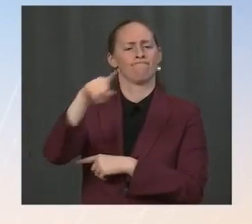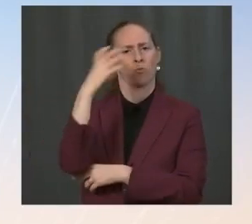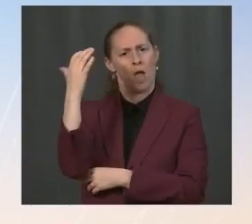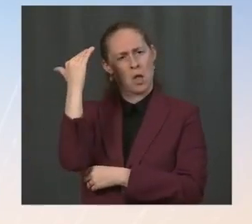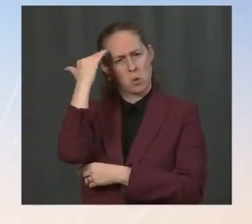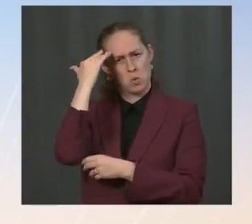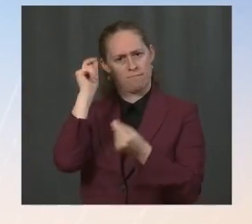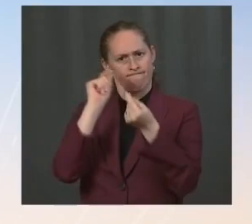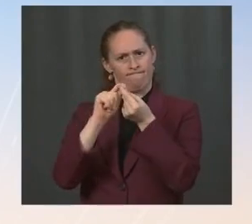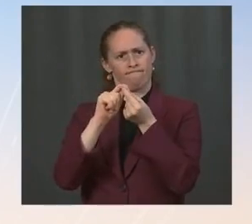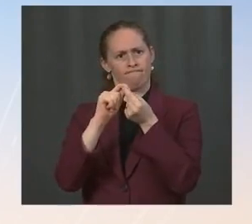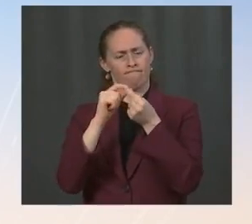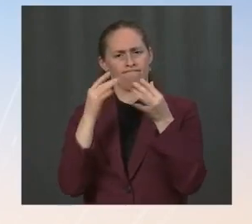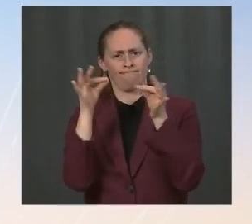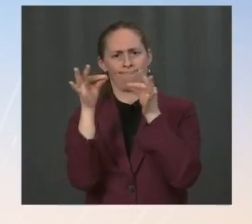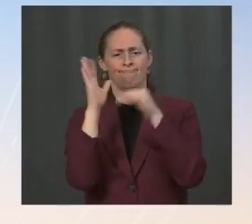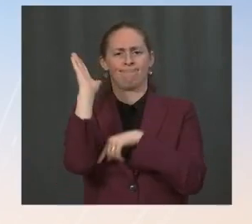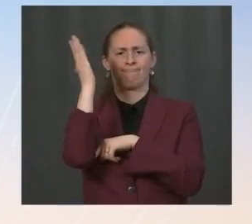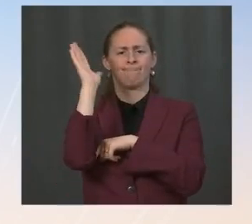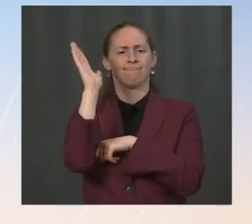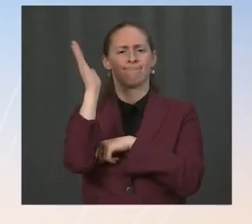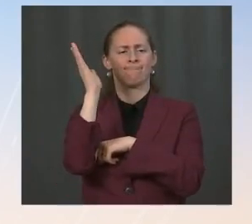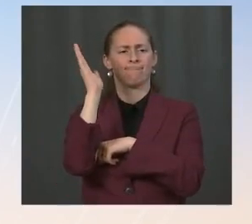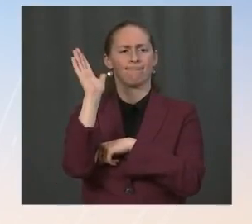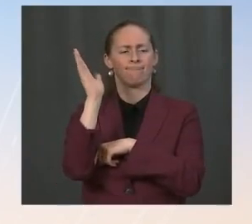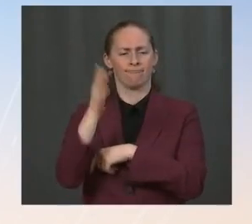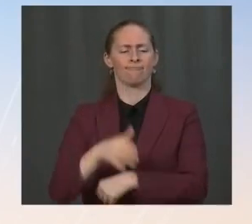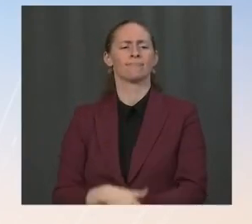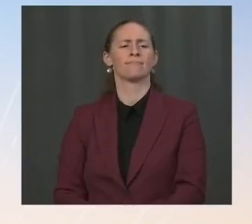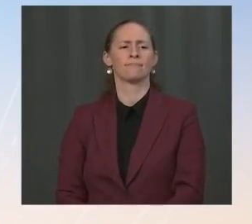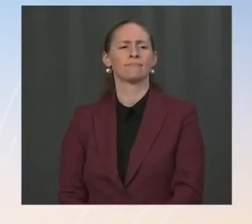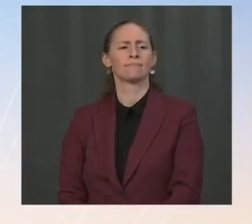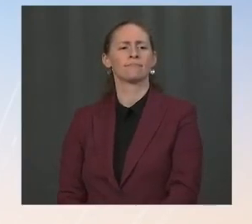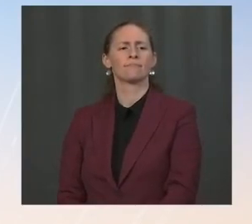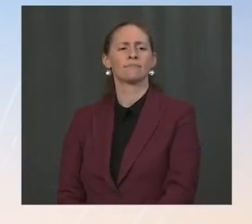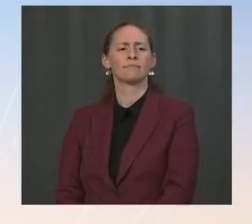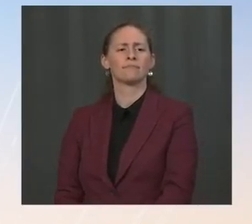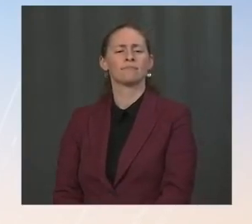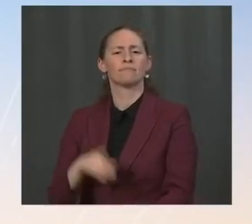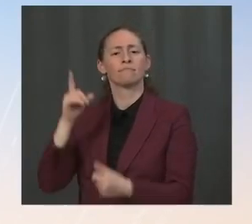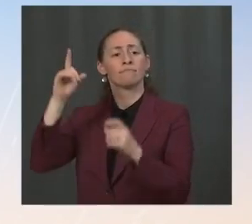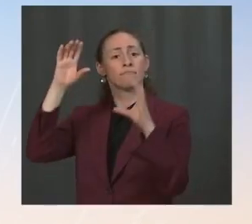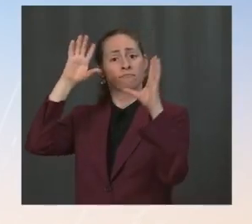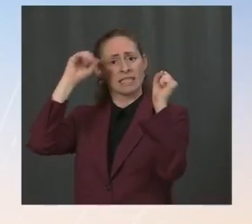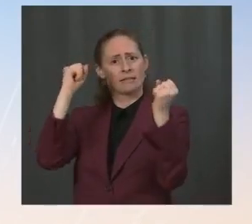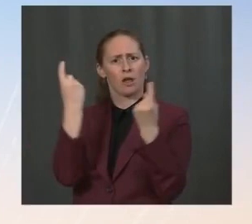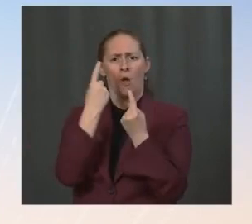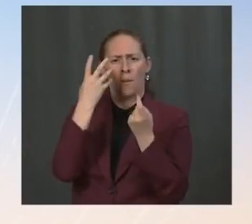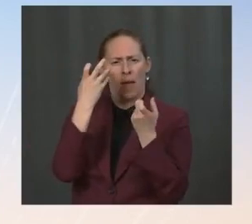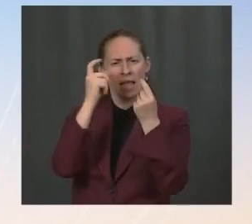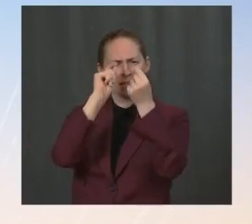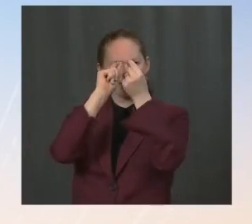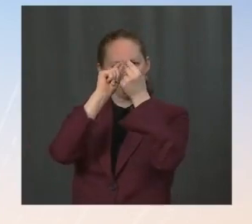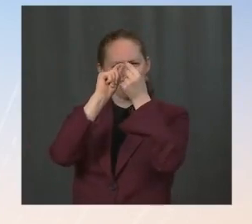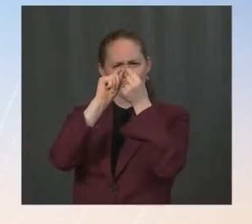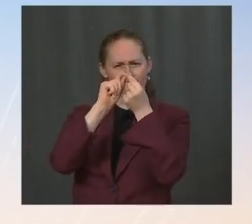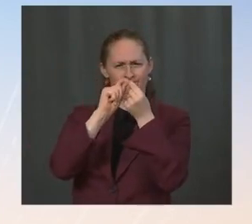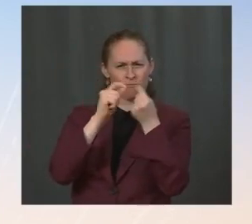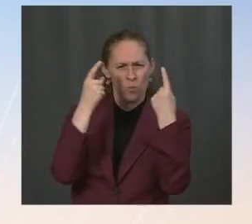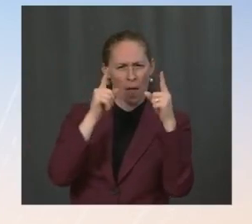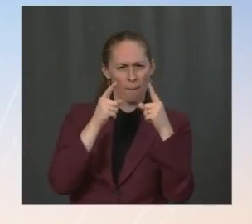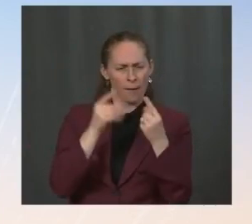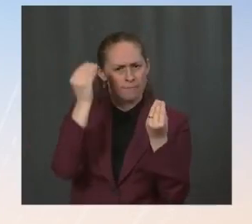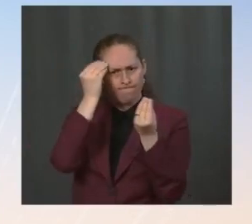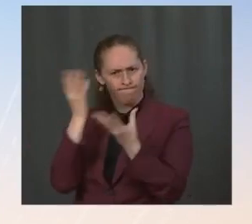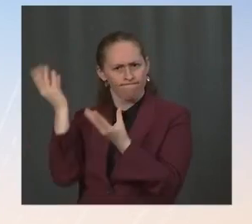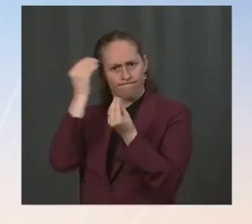public. And he has wanted very detailed updates of exactly what we know about what is happening on the ground. And that is